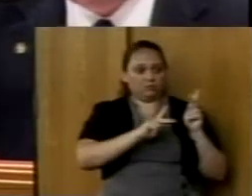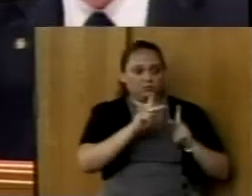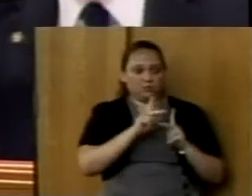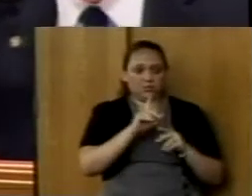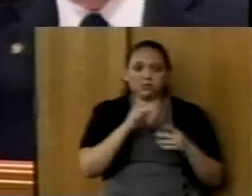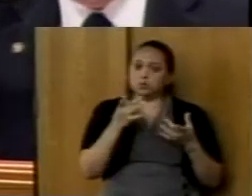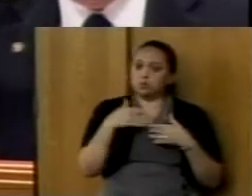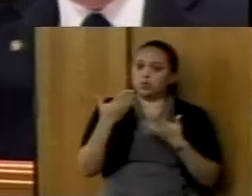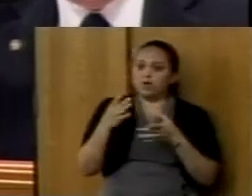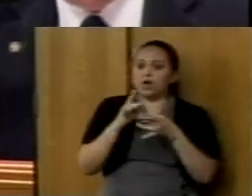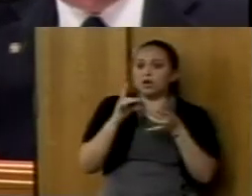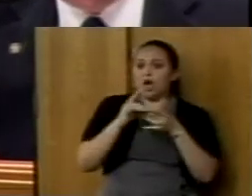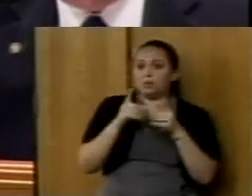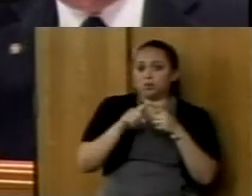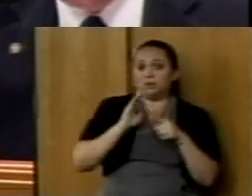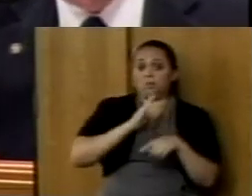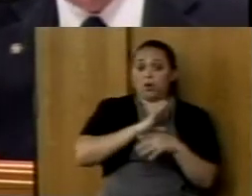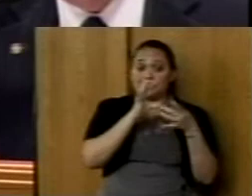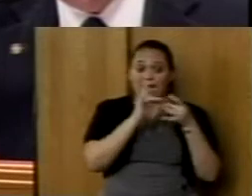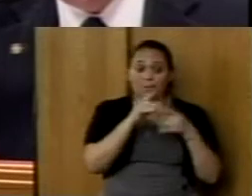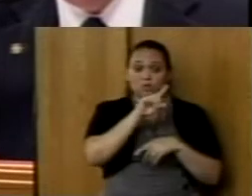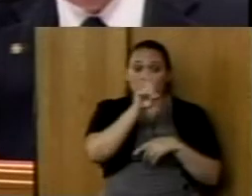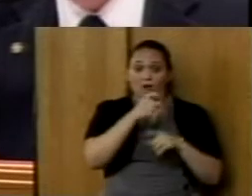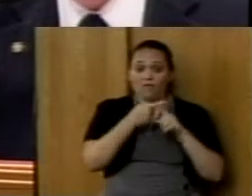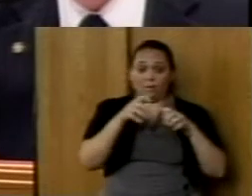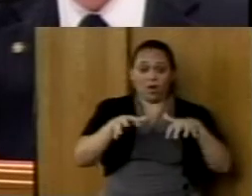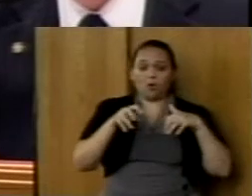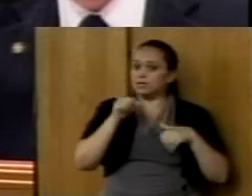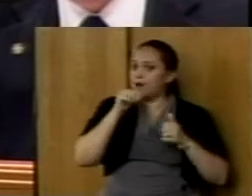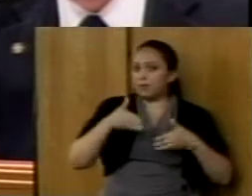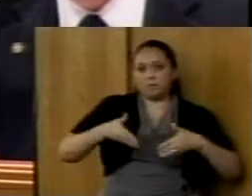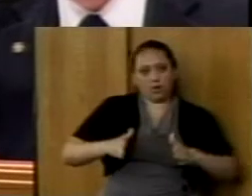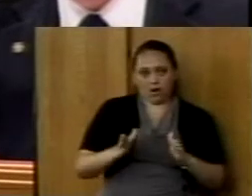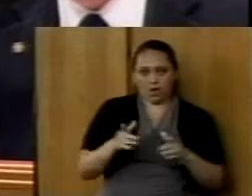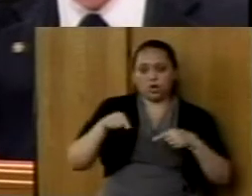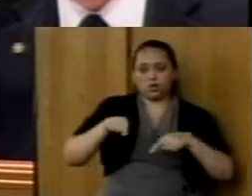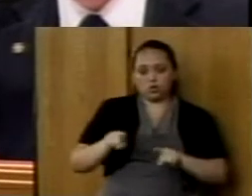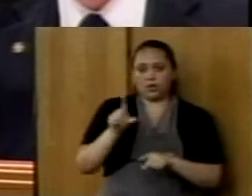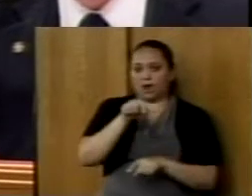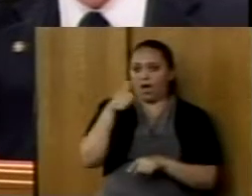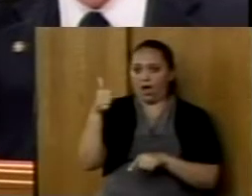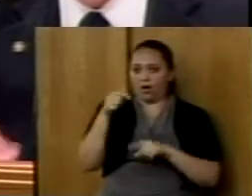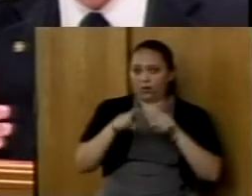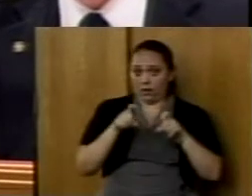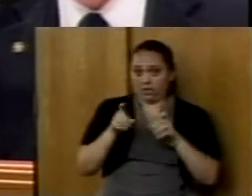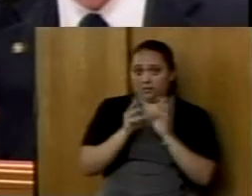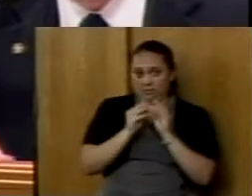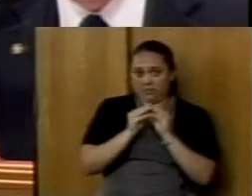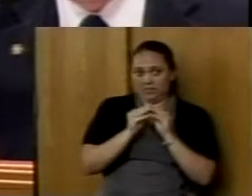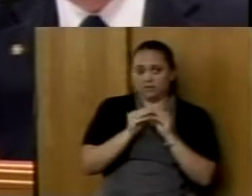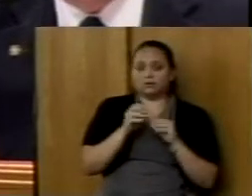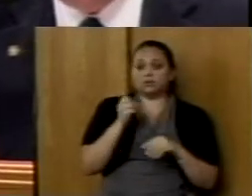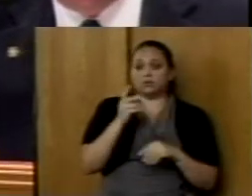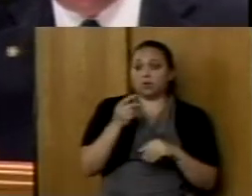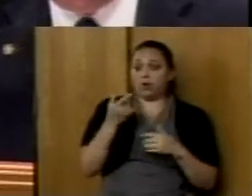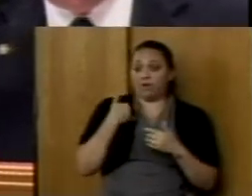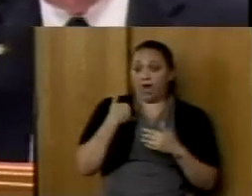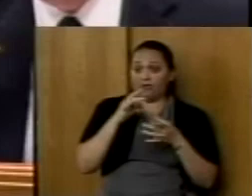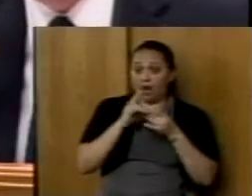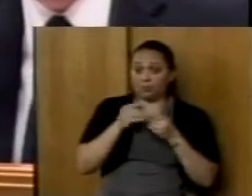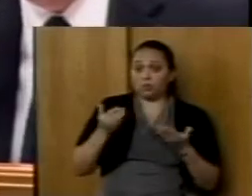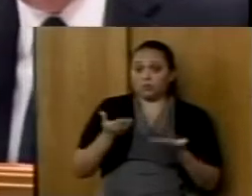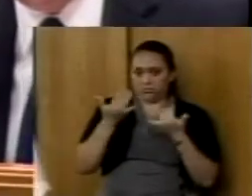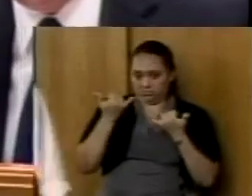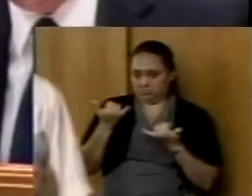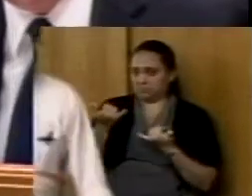students to provide your comments to the board. Statements and questions from the audience will not be permitted during other portions of the meeting, so let us hear from you now if you have comments to present.